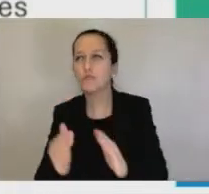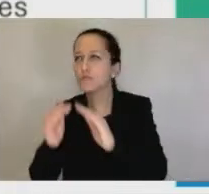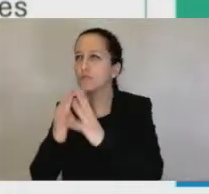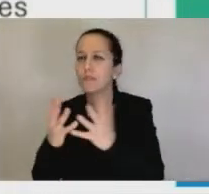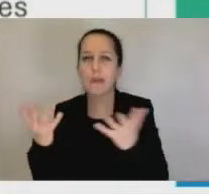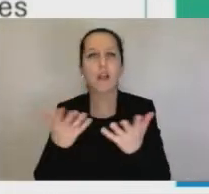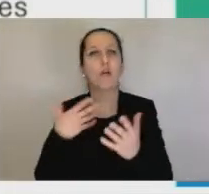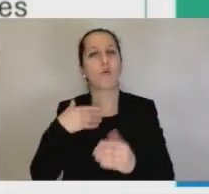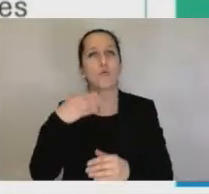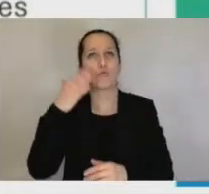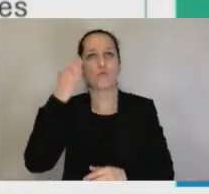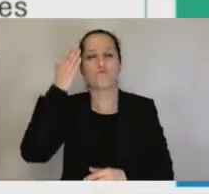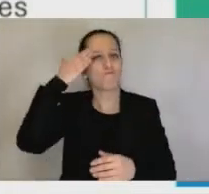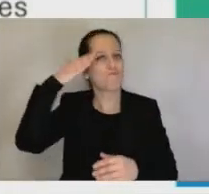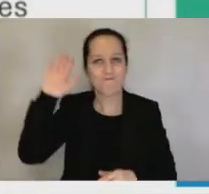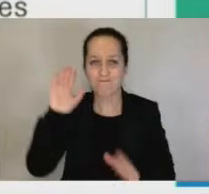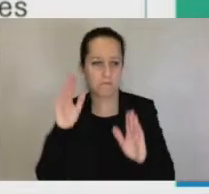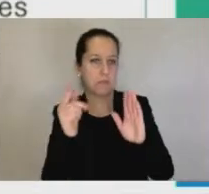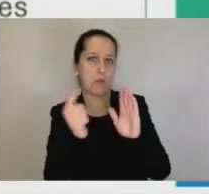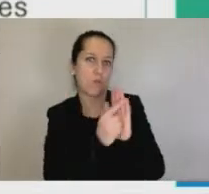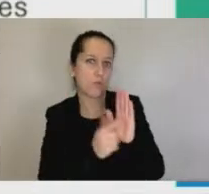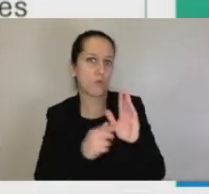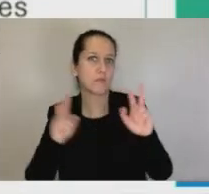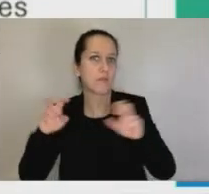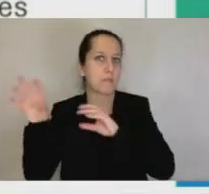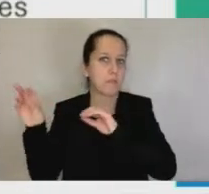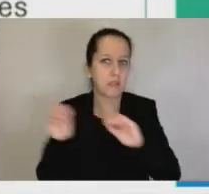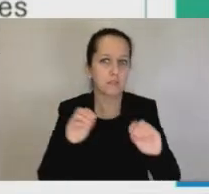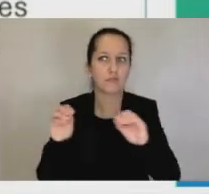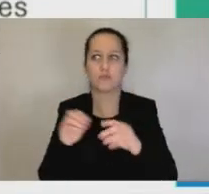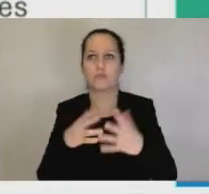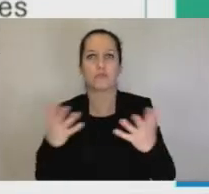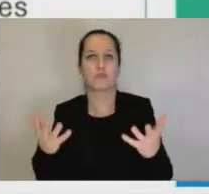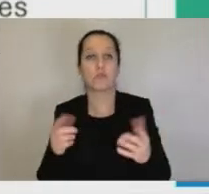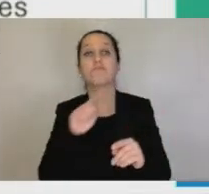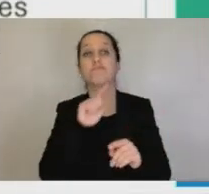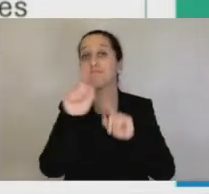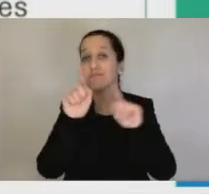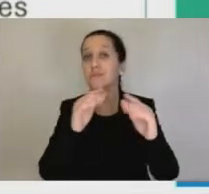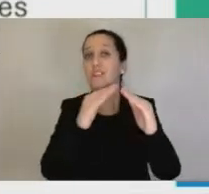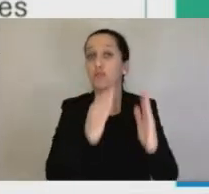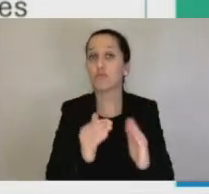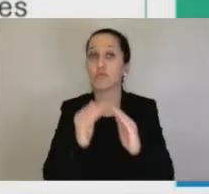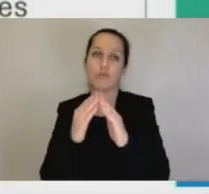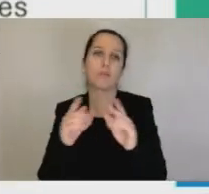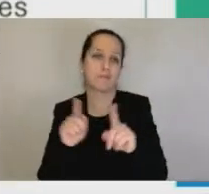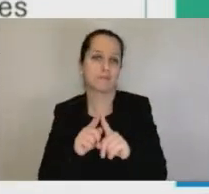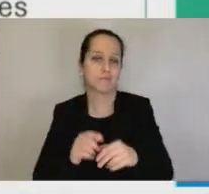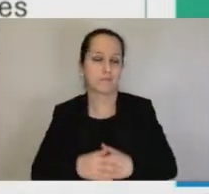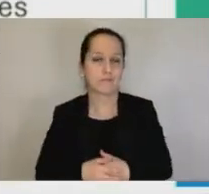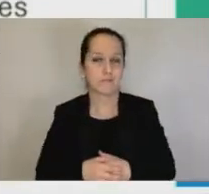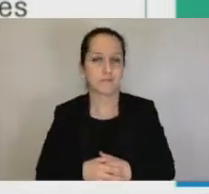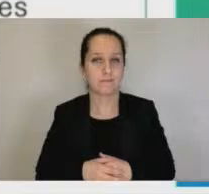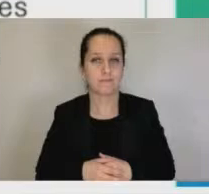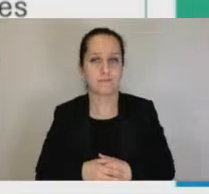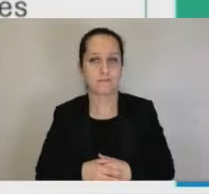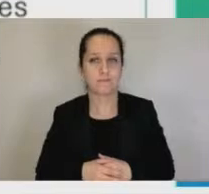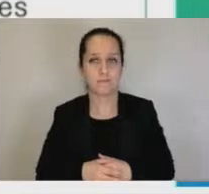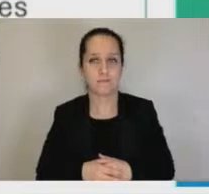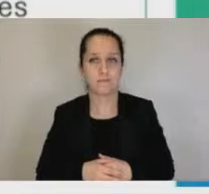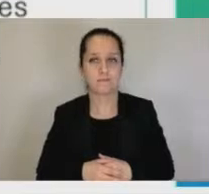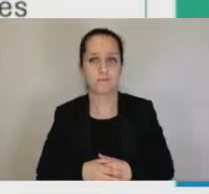technical capacity on the migratory framework of the country. There are